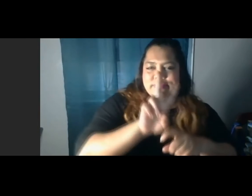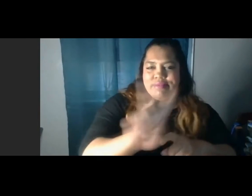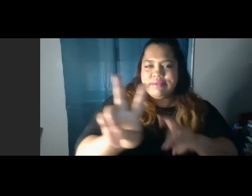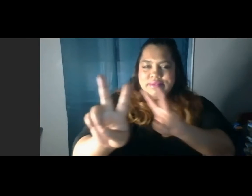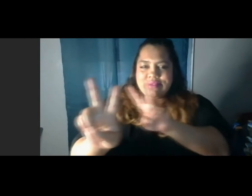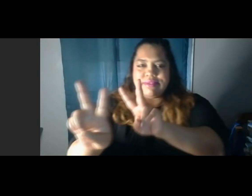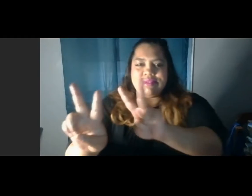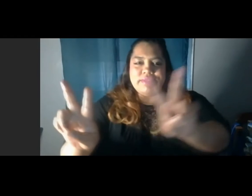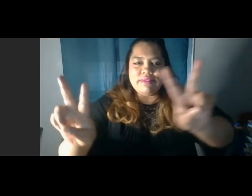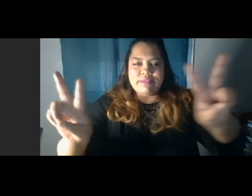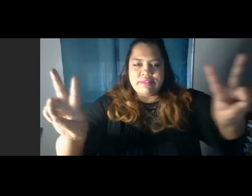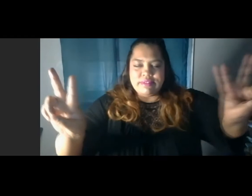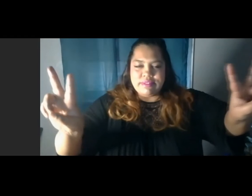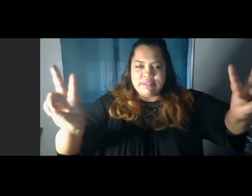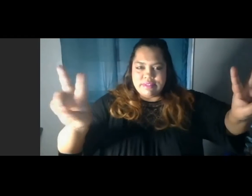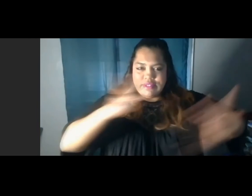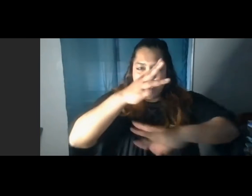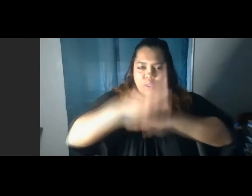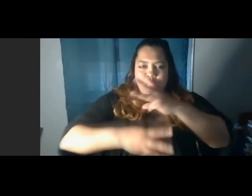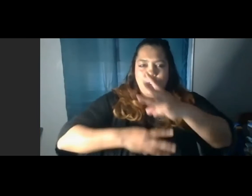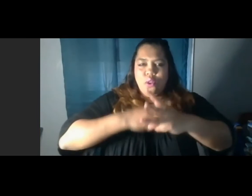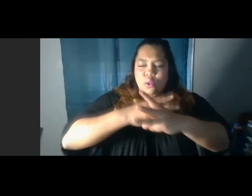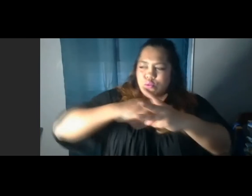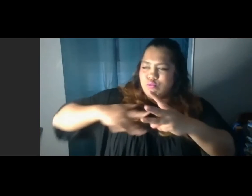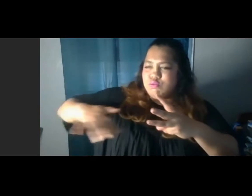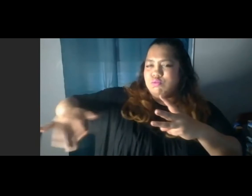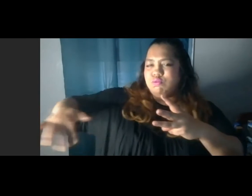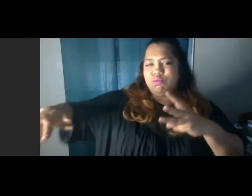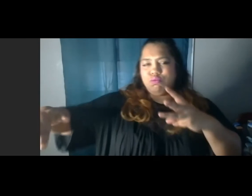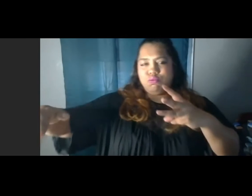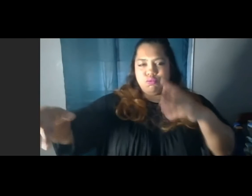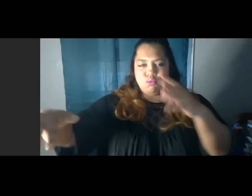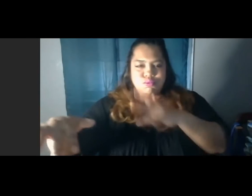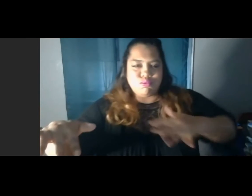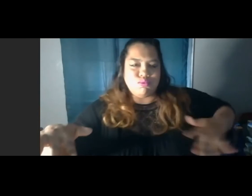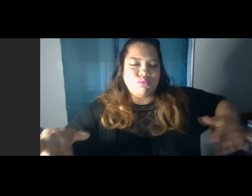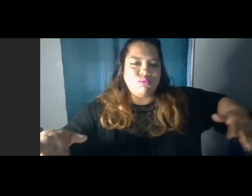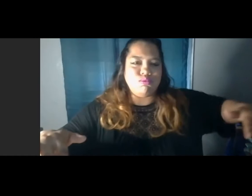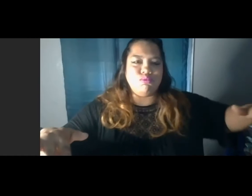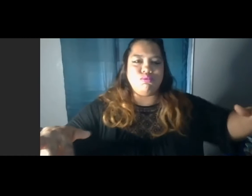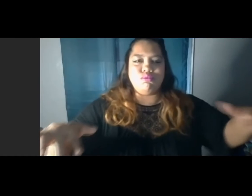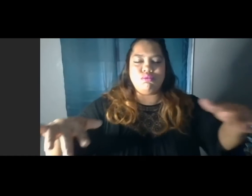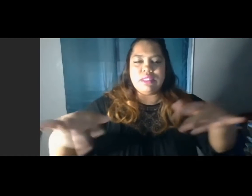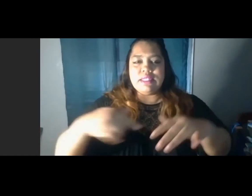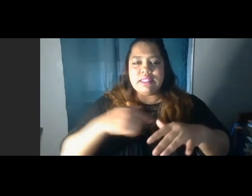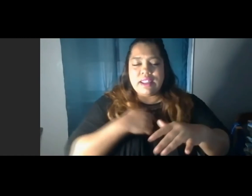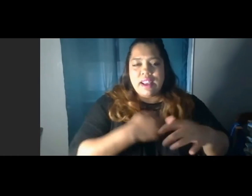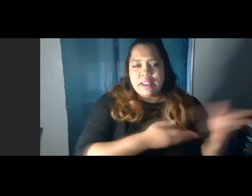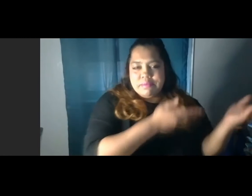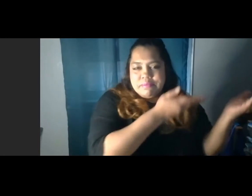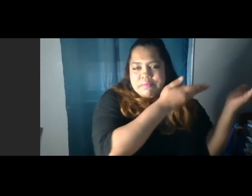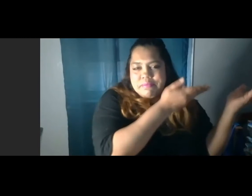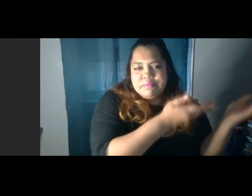sending peace all over the world. I'm